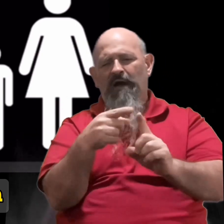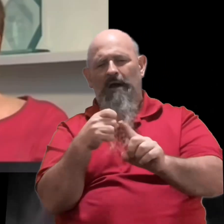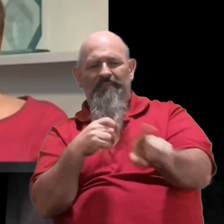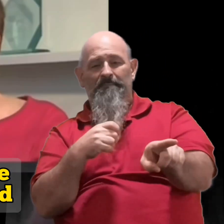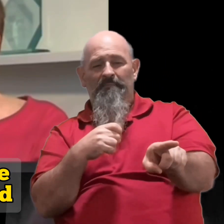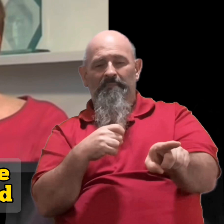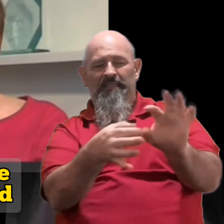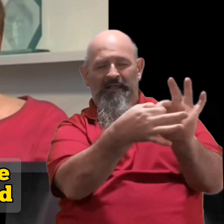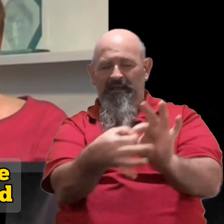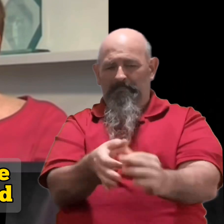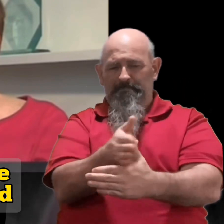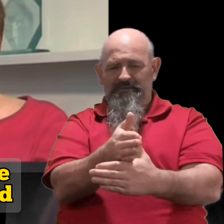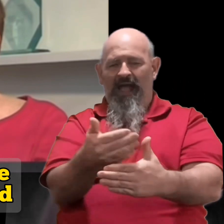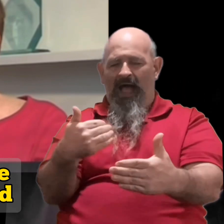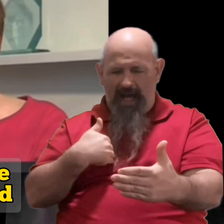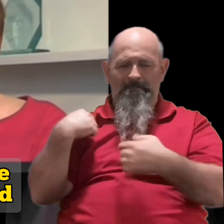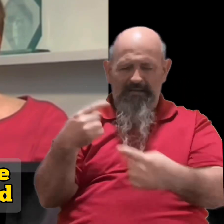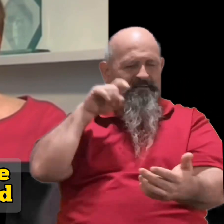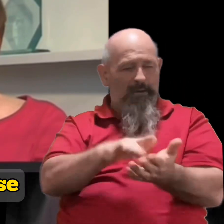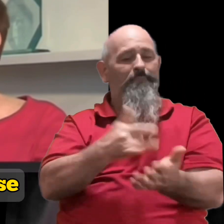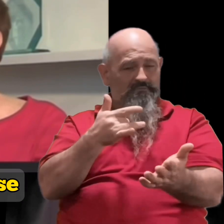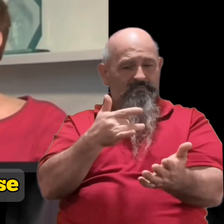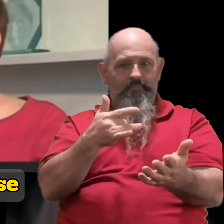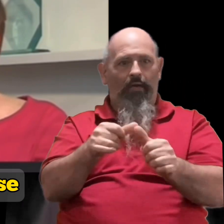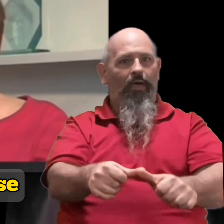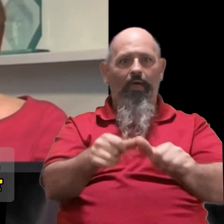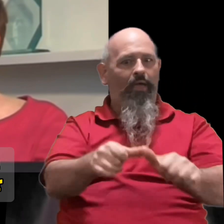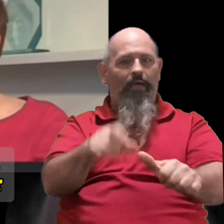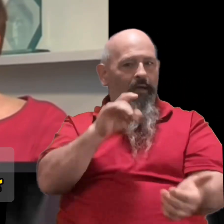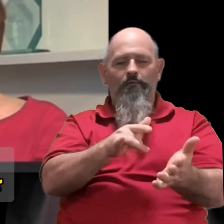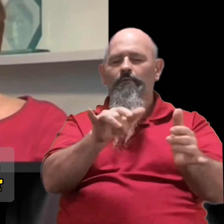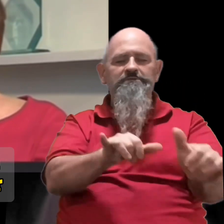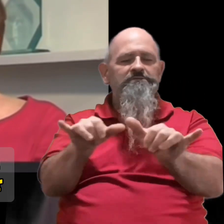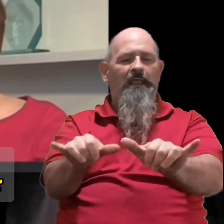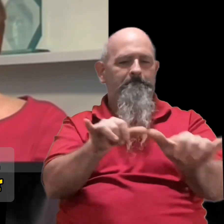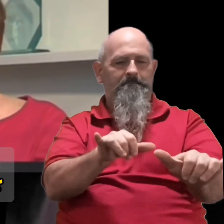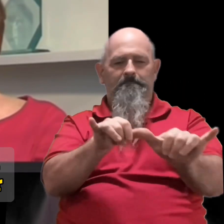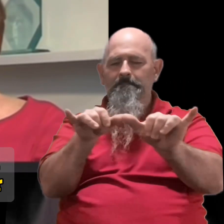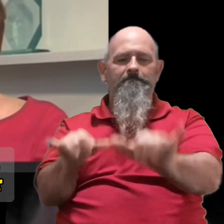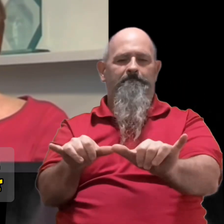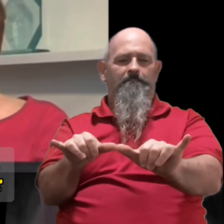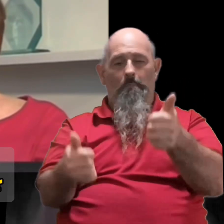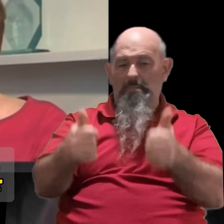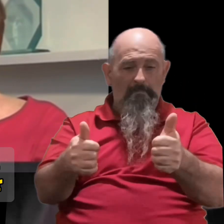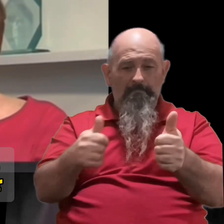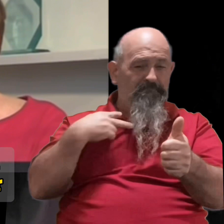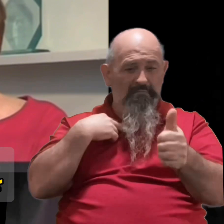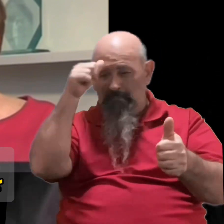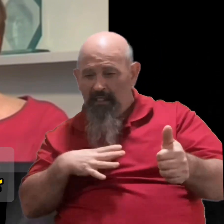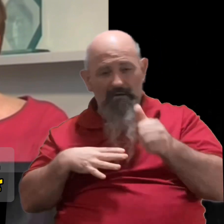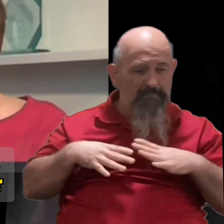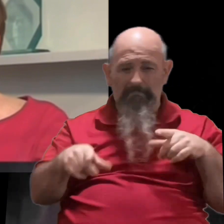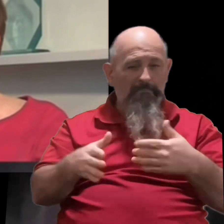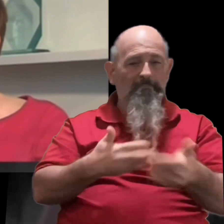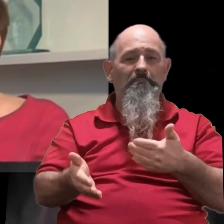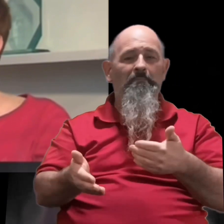them. The link between those that have been abused and then go on to abuse, is that the same whether the victims are male or